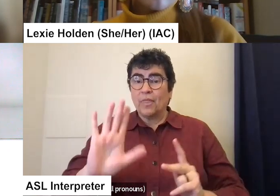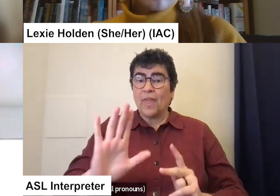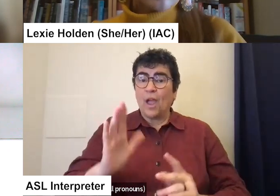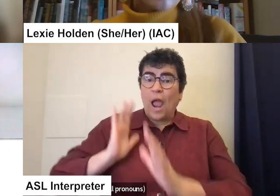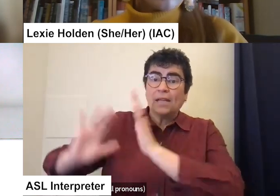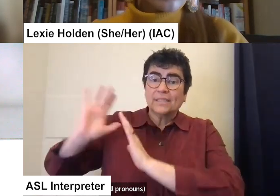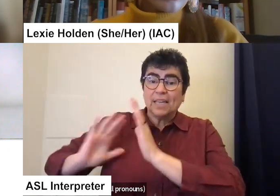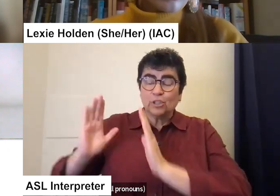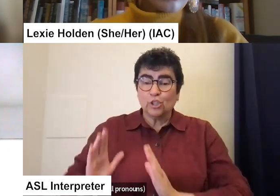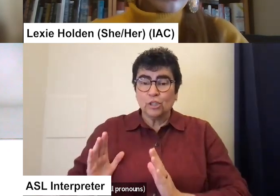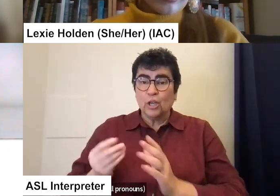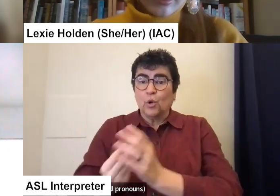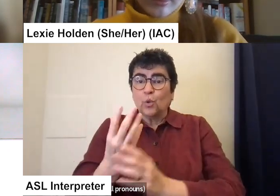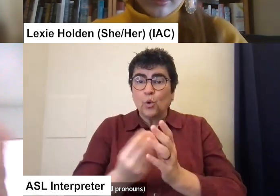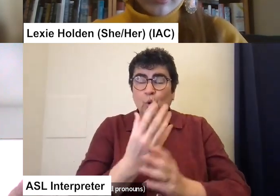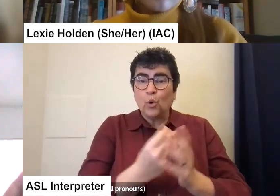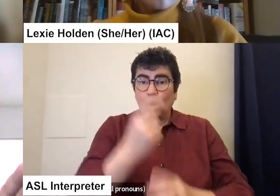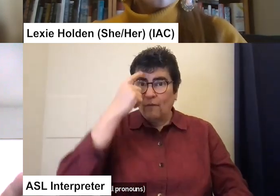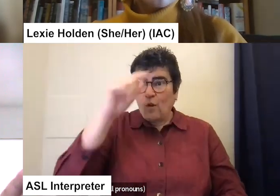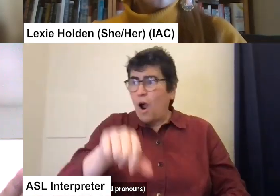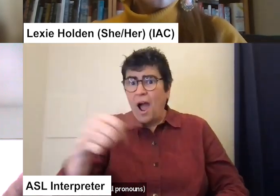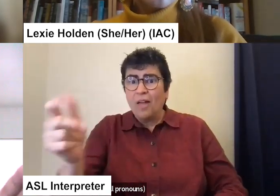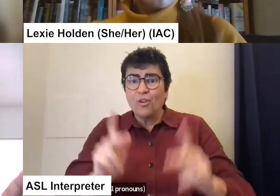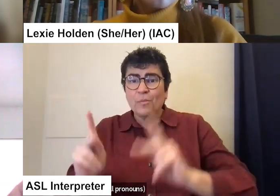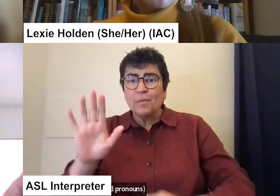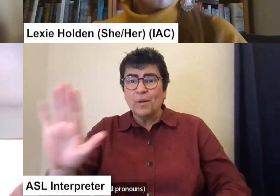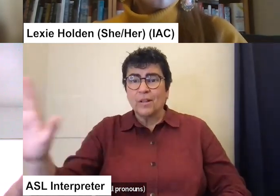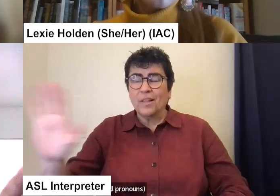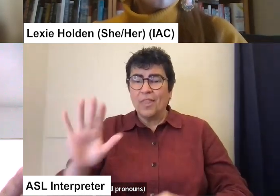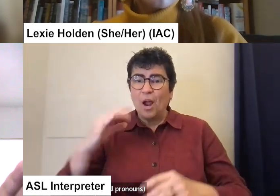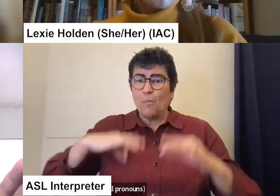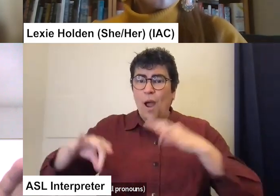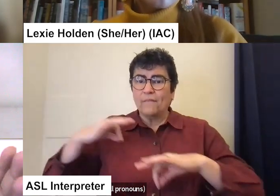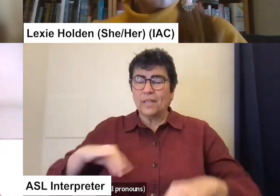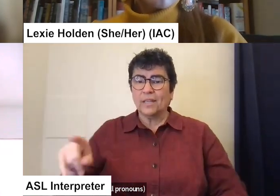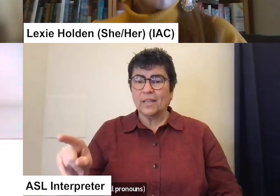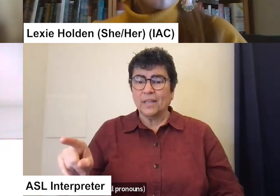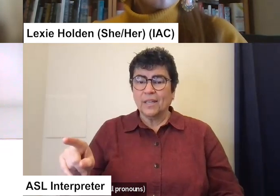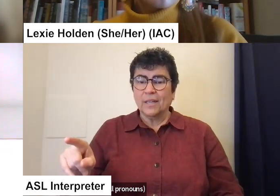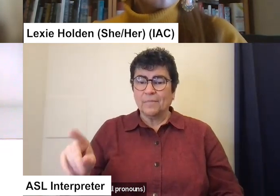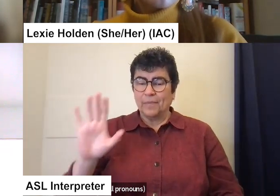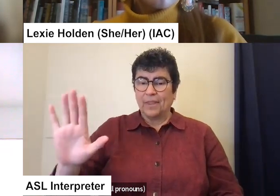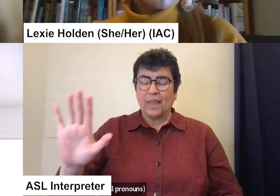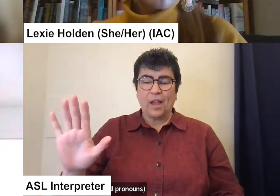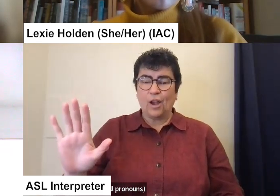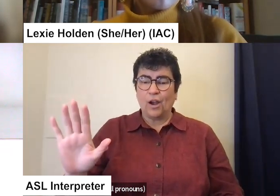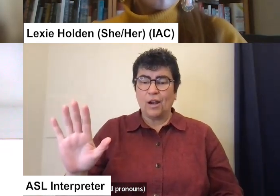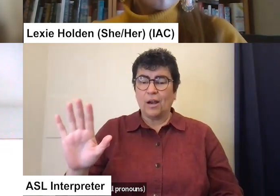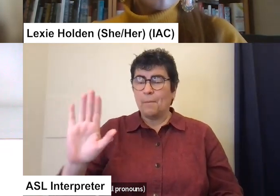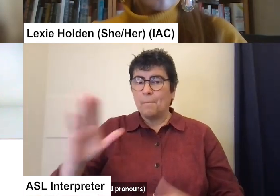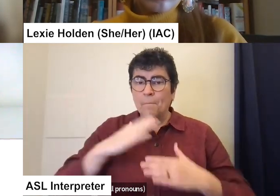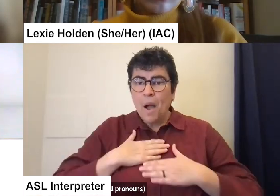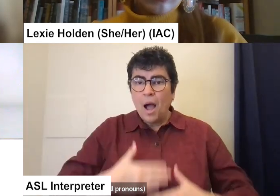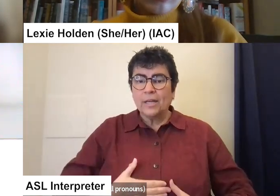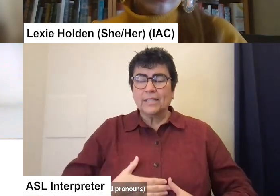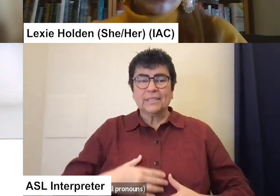ancestors grew crops for other people's profit at their bodies